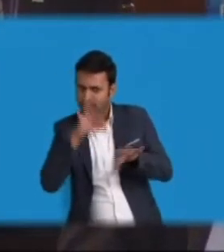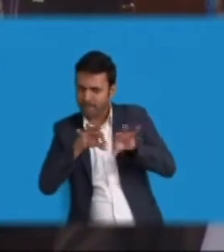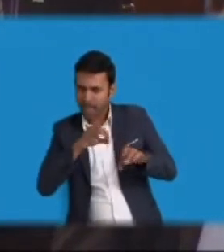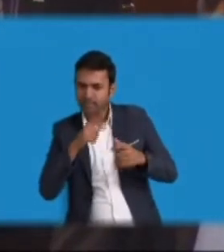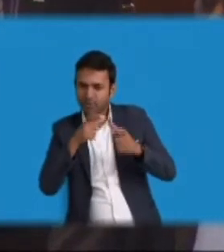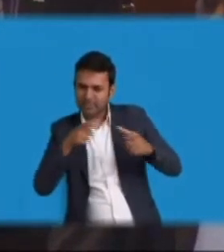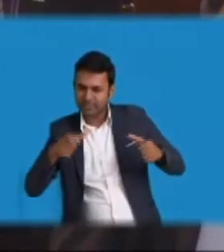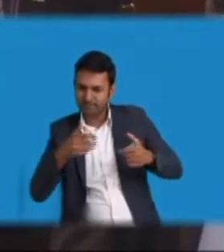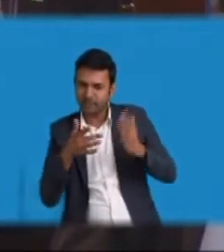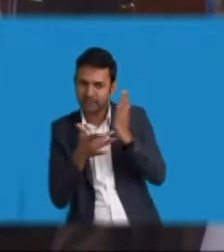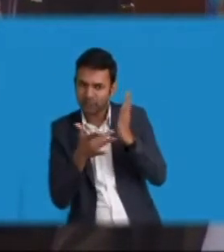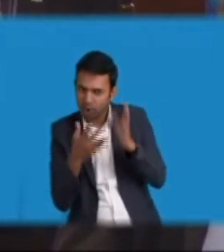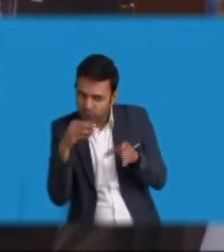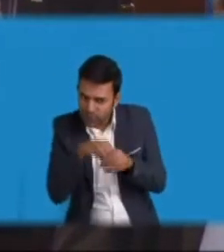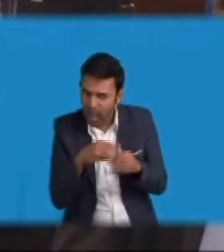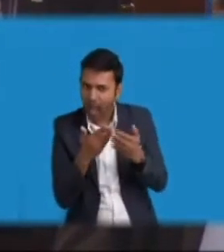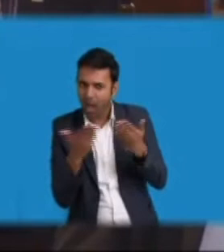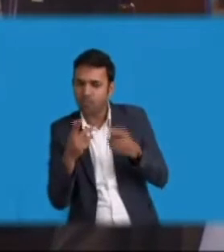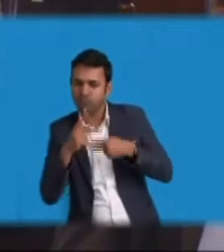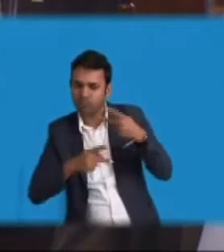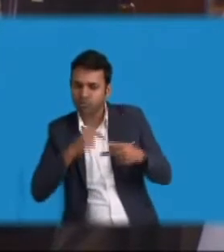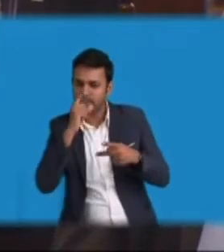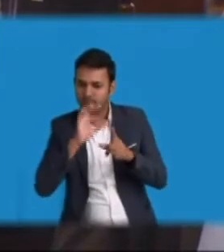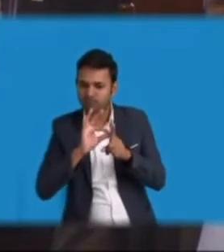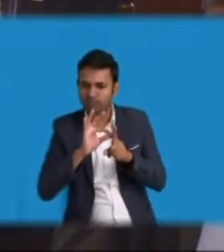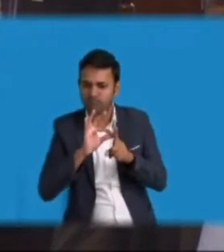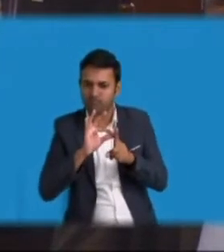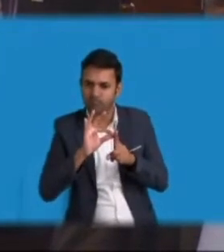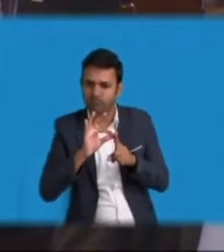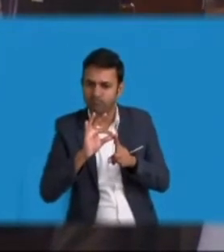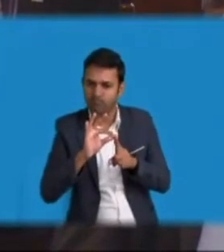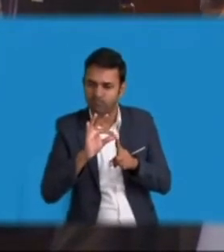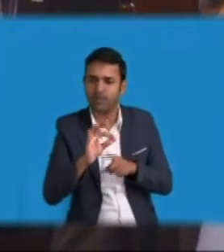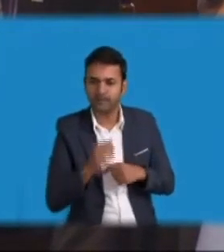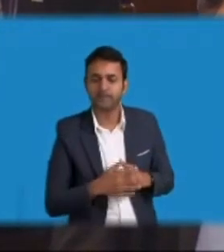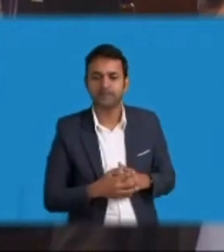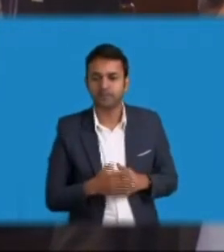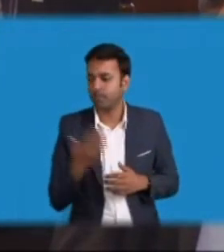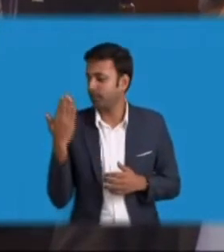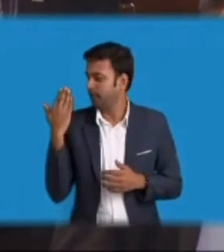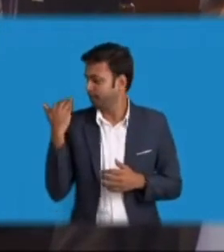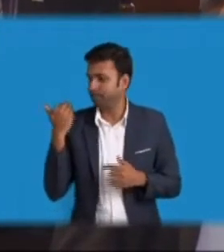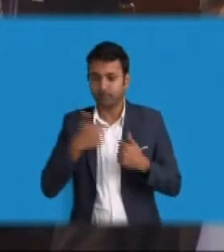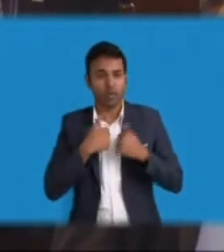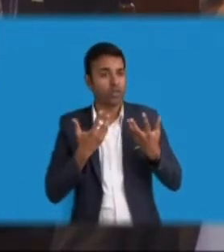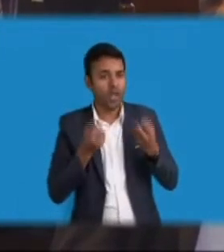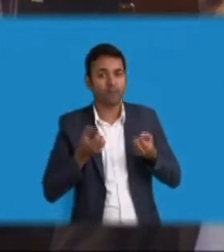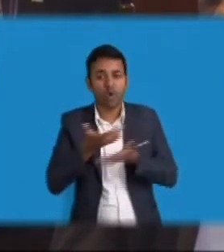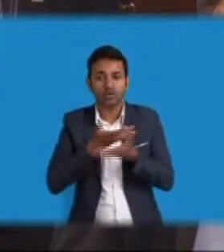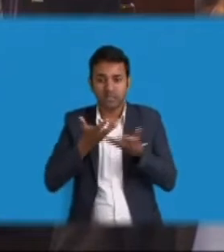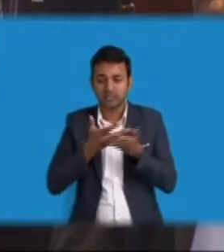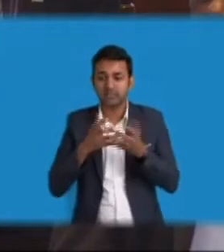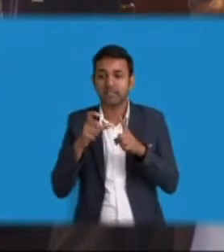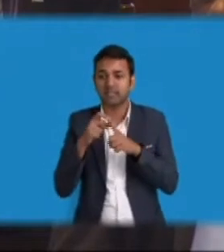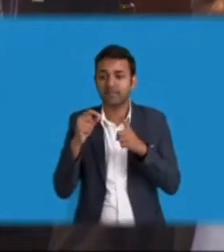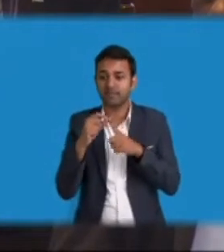drive our process and bring in innovation. We have recently held consultation with the ADB team that has chosen the Greater